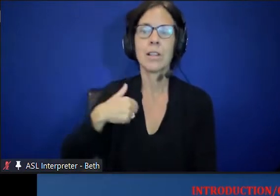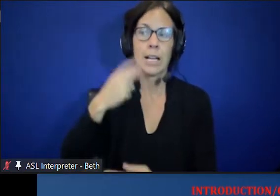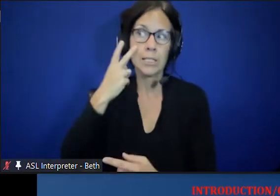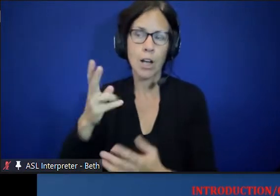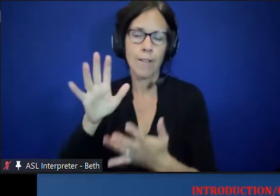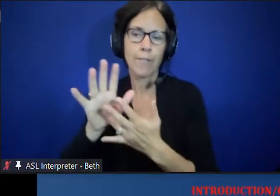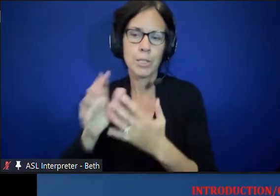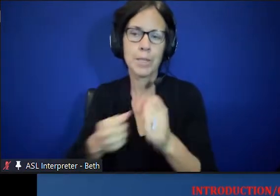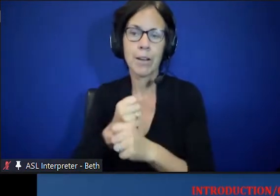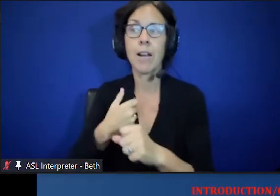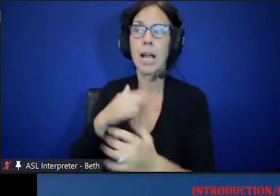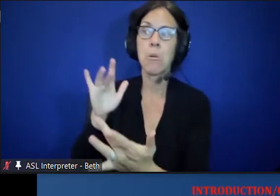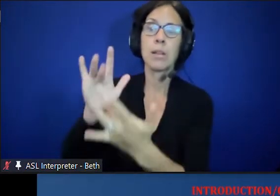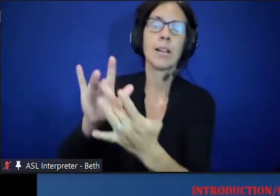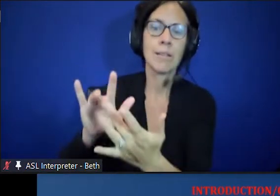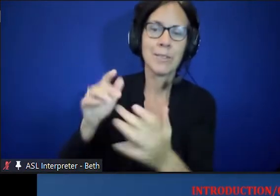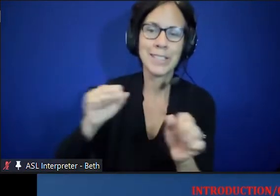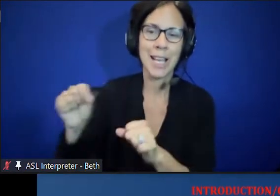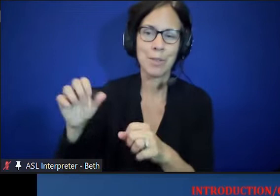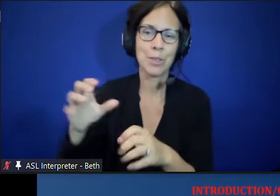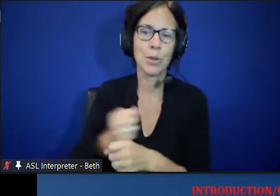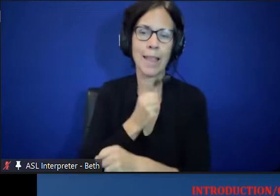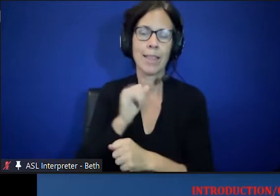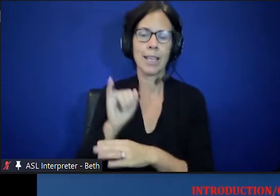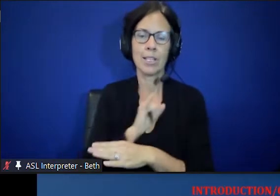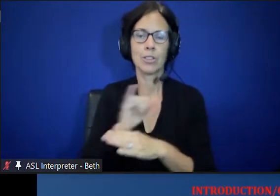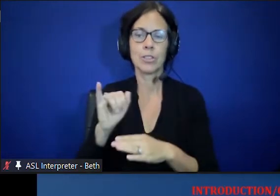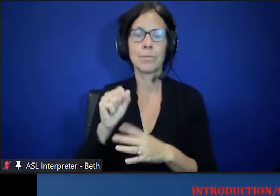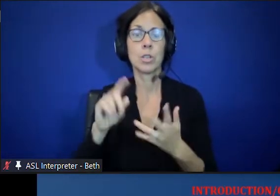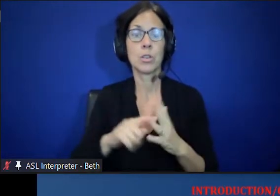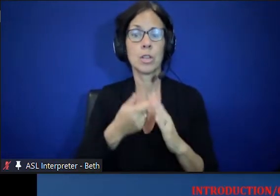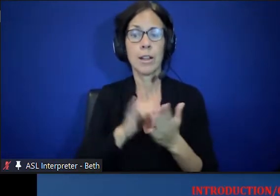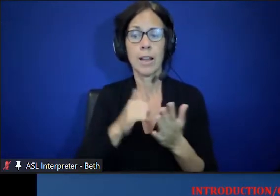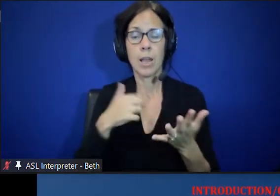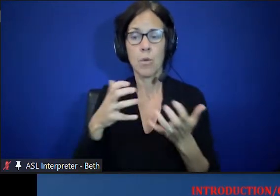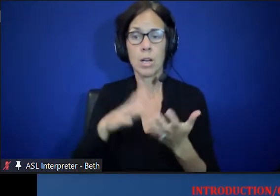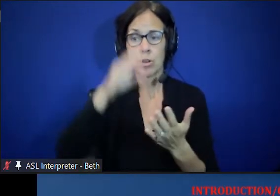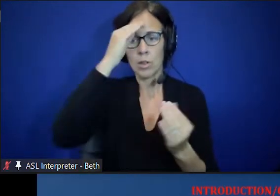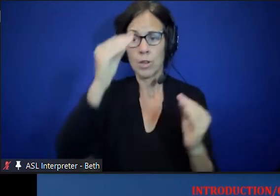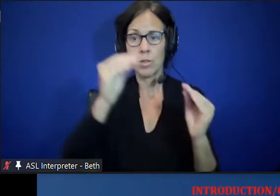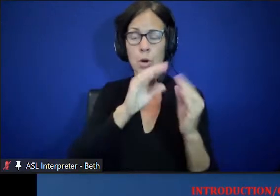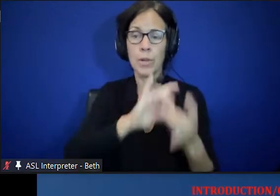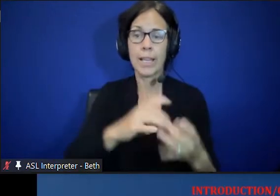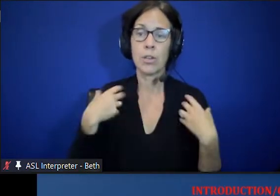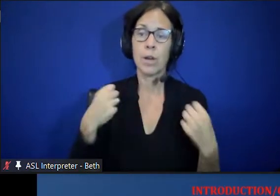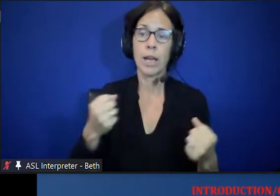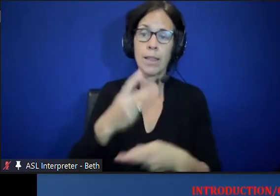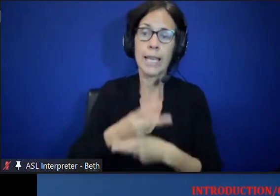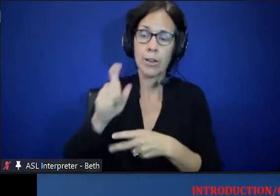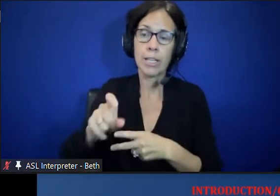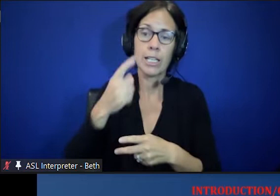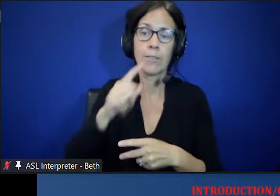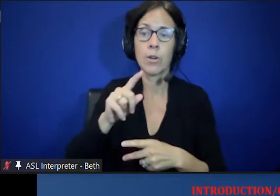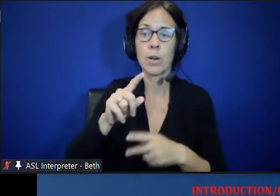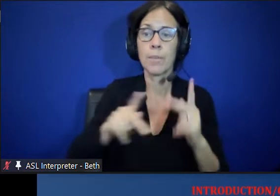out and was able to do the internship. So coming in, I really wanted to gain a better understanding of the healthcare needs of individuals